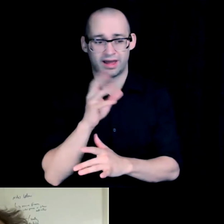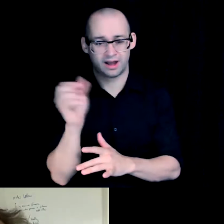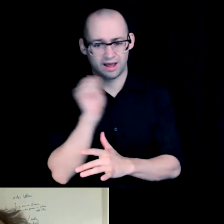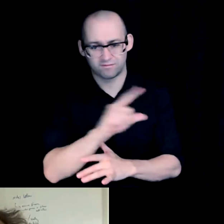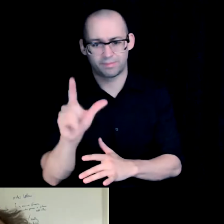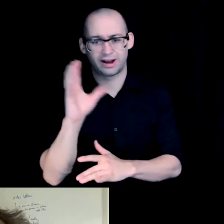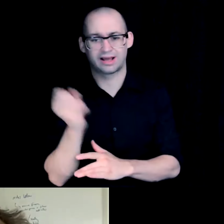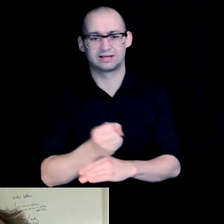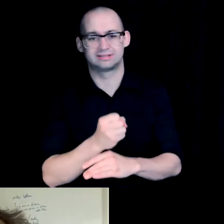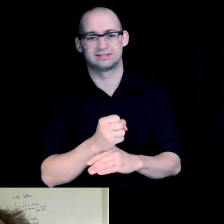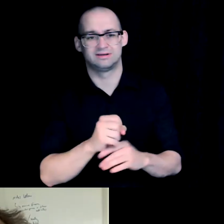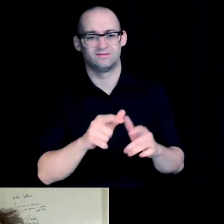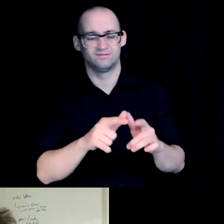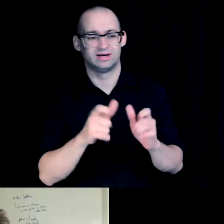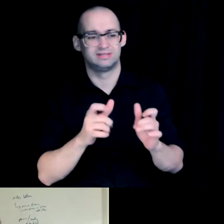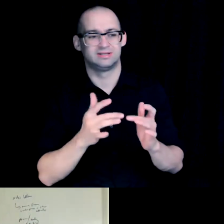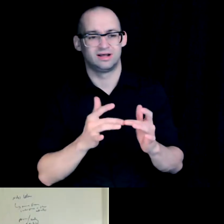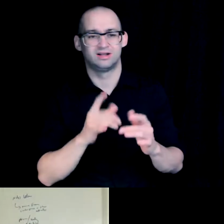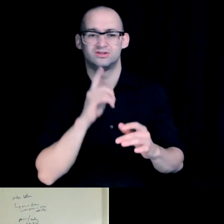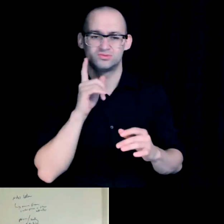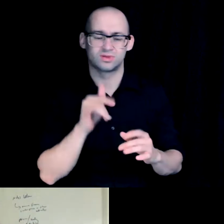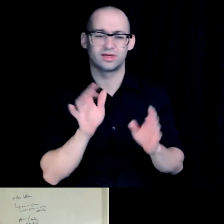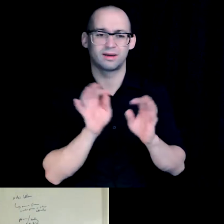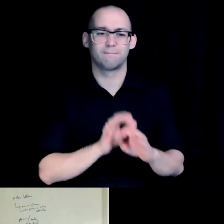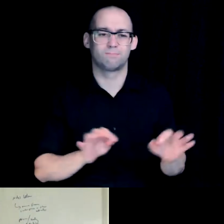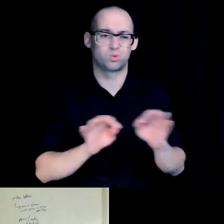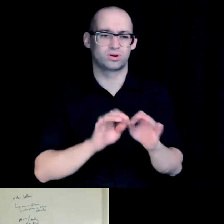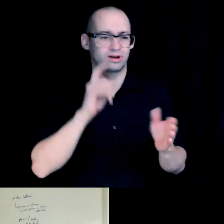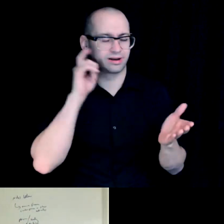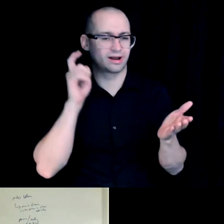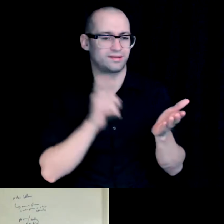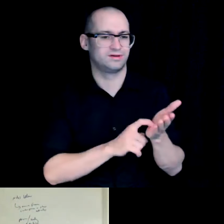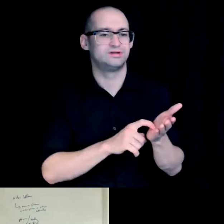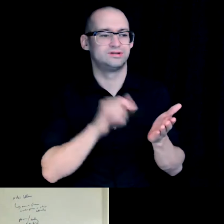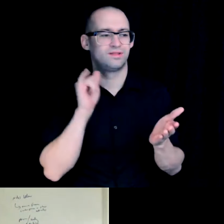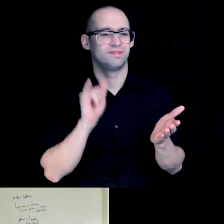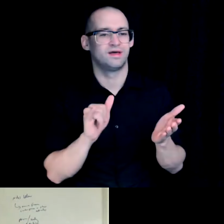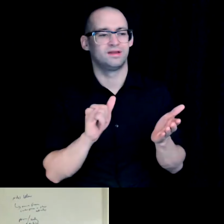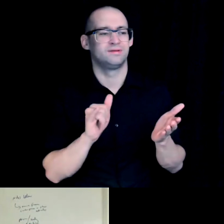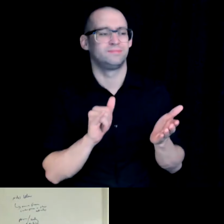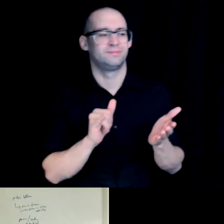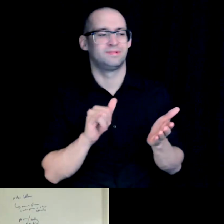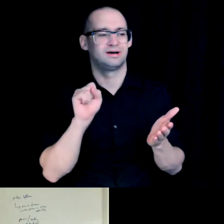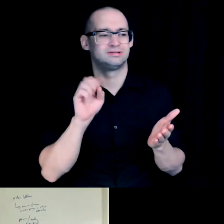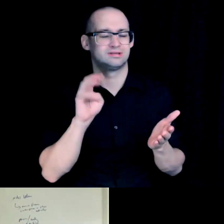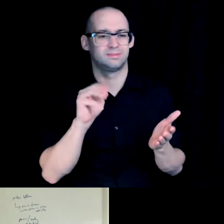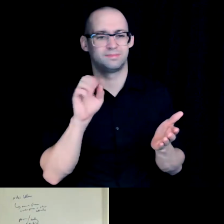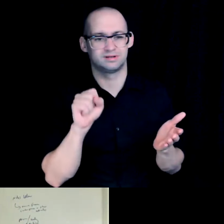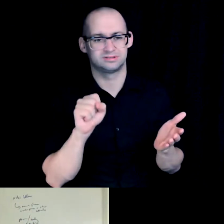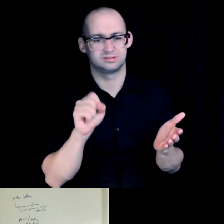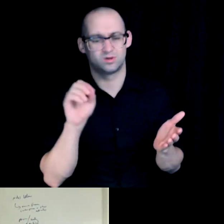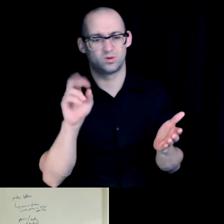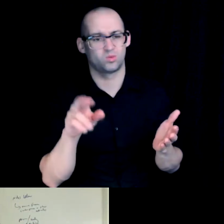sure that everyone is connected, it's really important to acknowledge that SMS